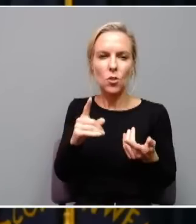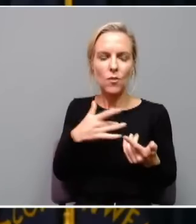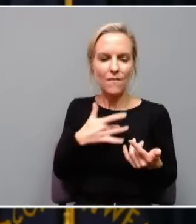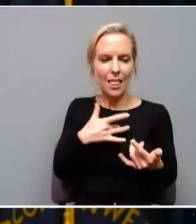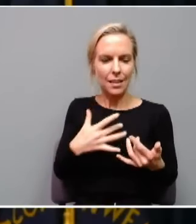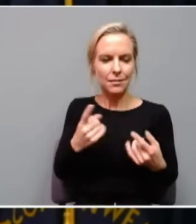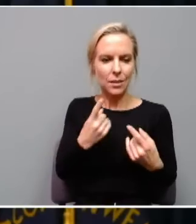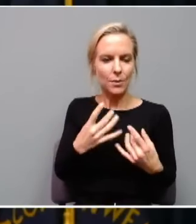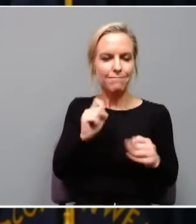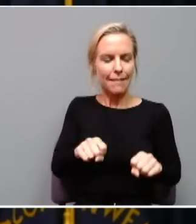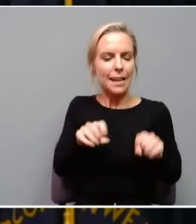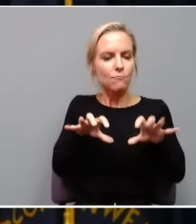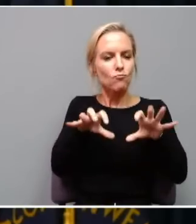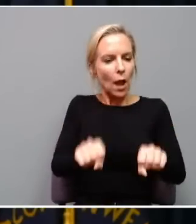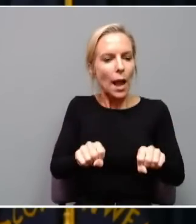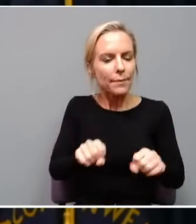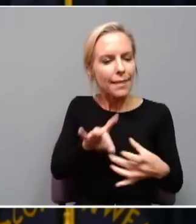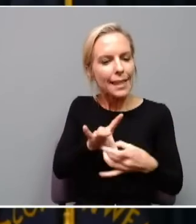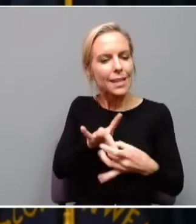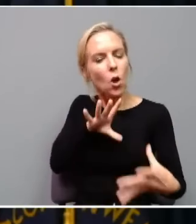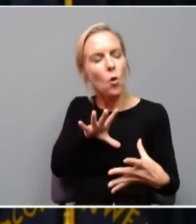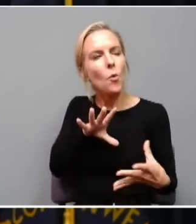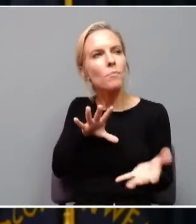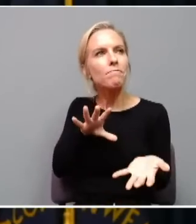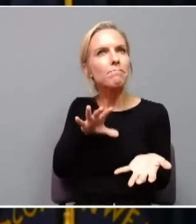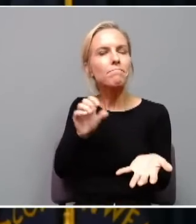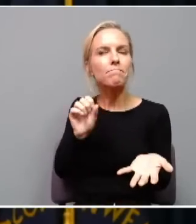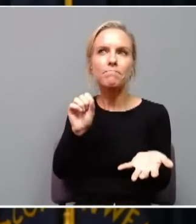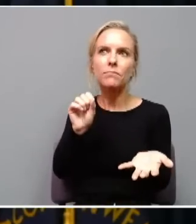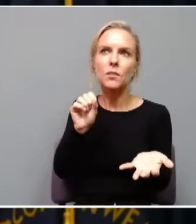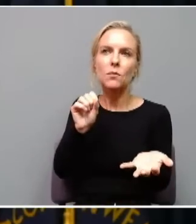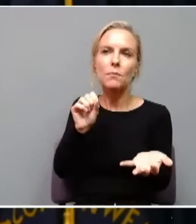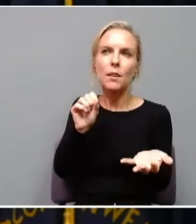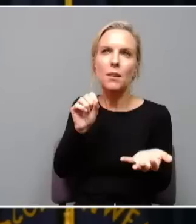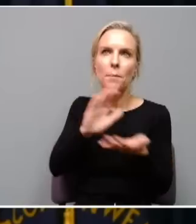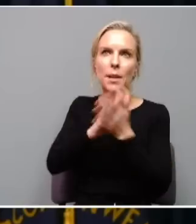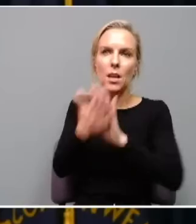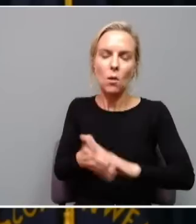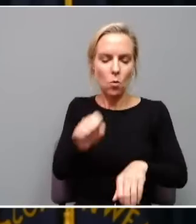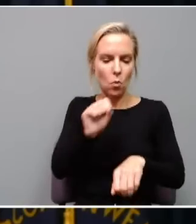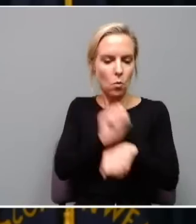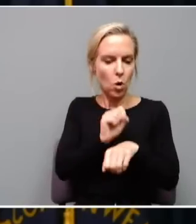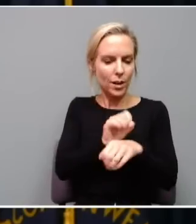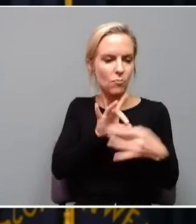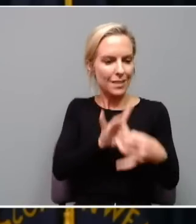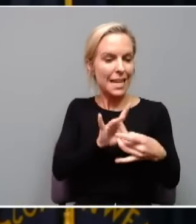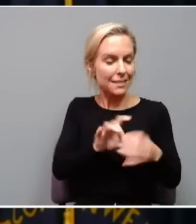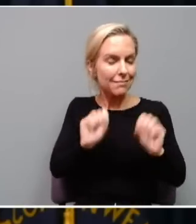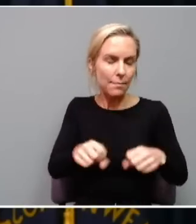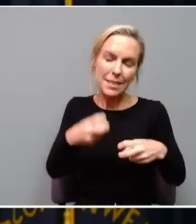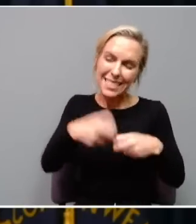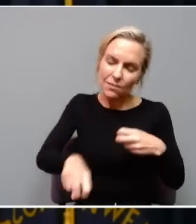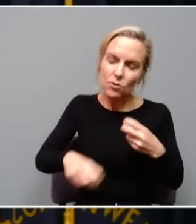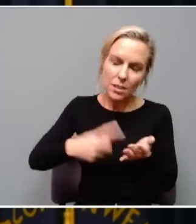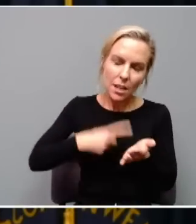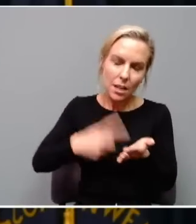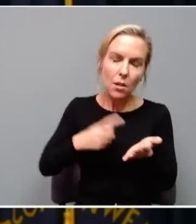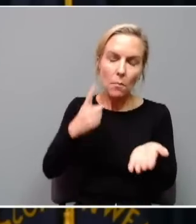can make working relationships difficult. But as far as